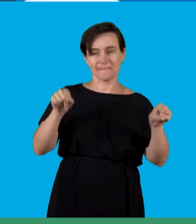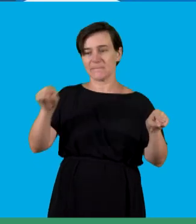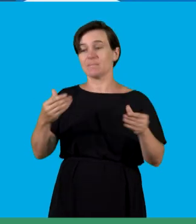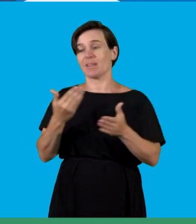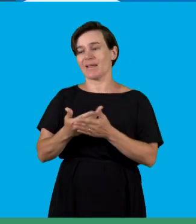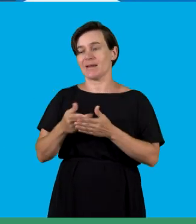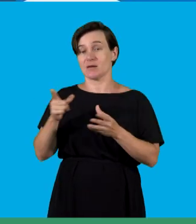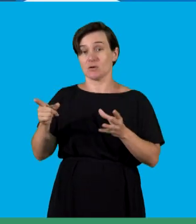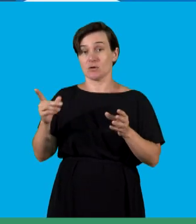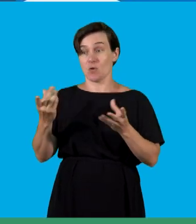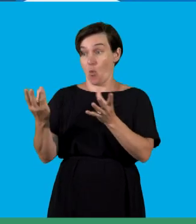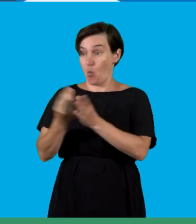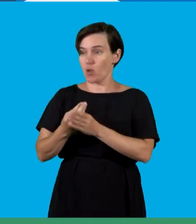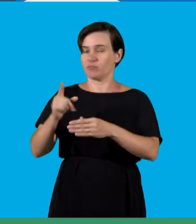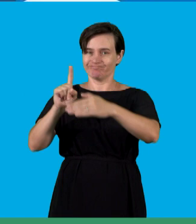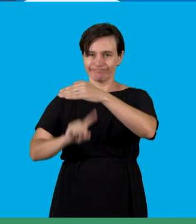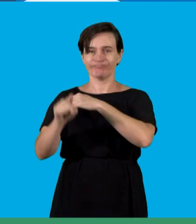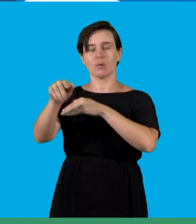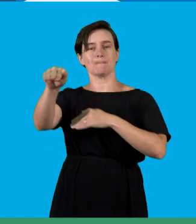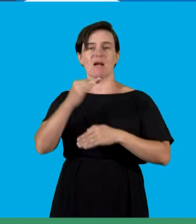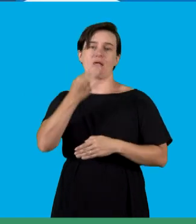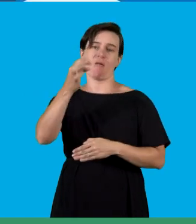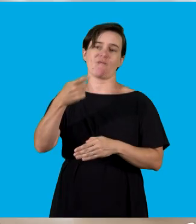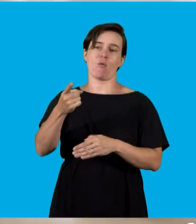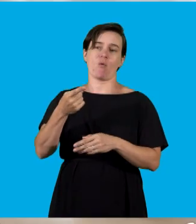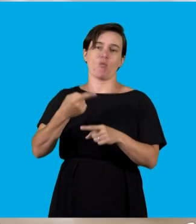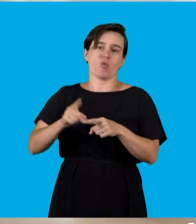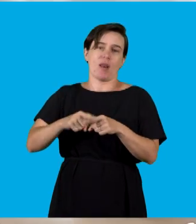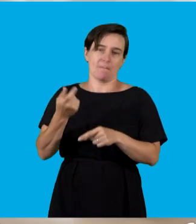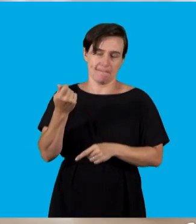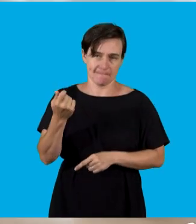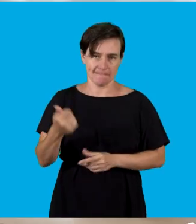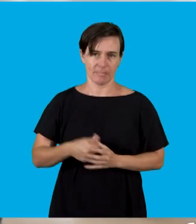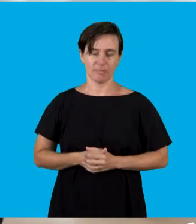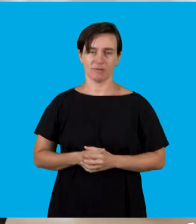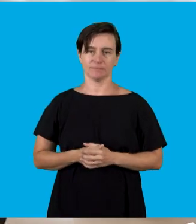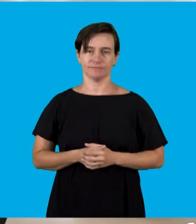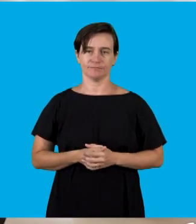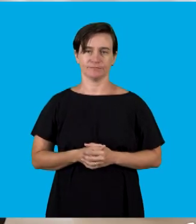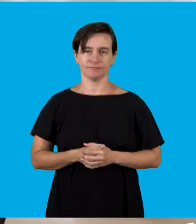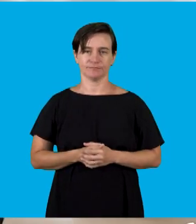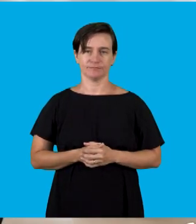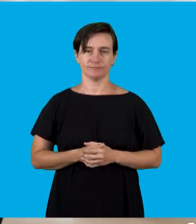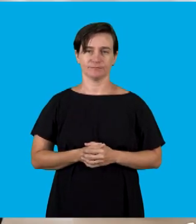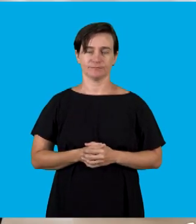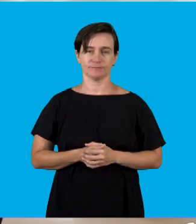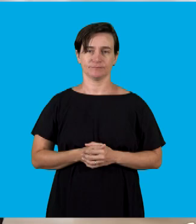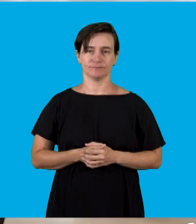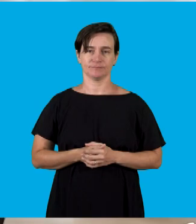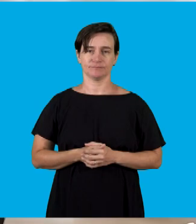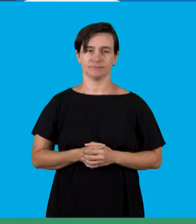so they can go and borrow money from financial institutions and add to the capital that they have in a